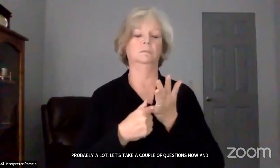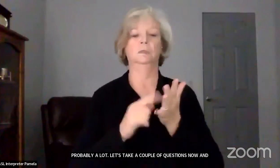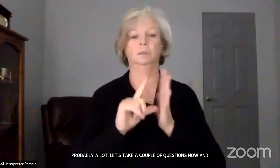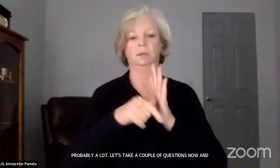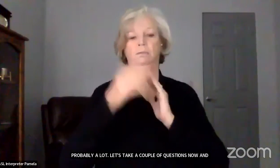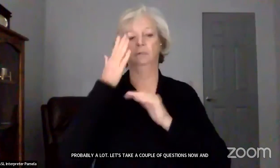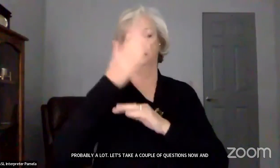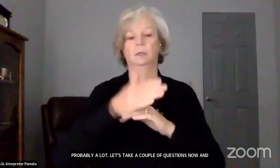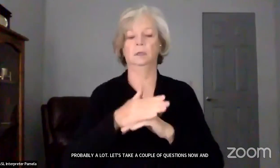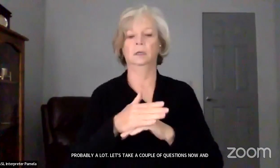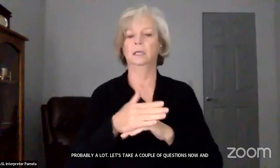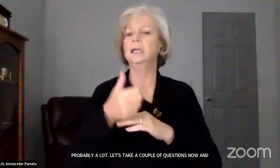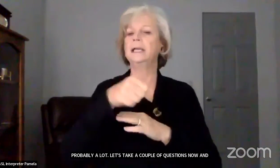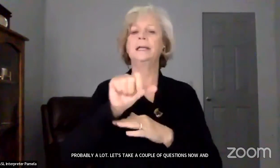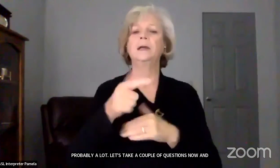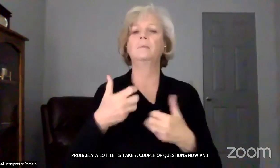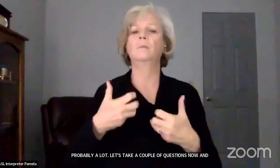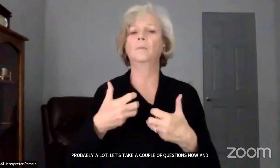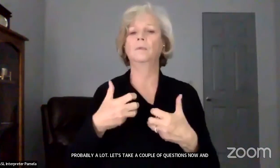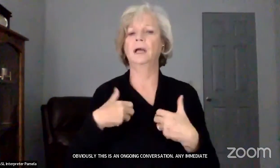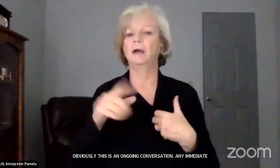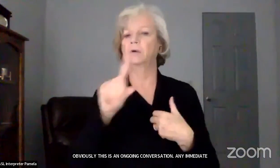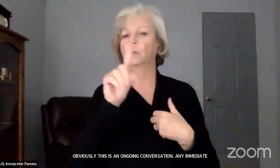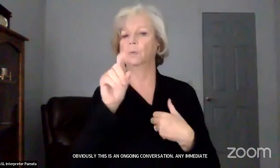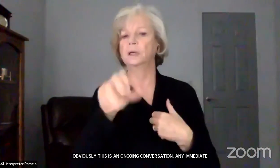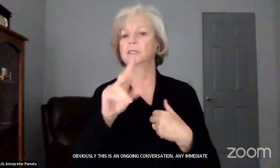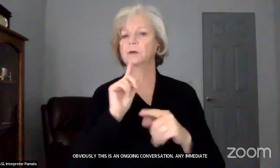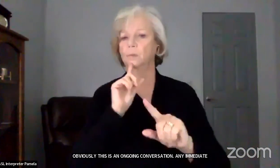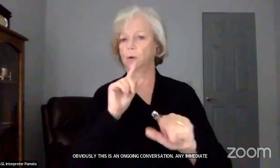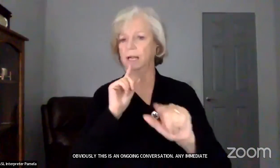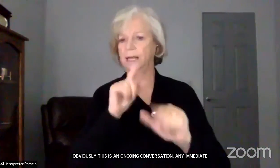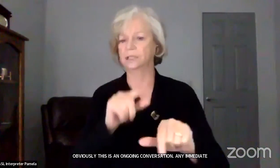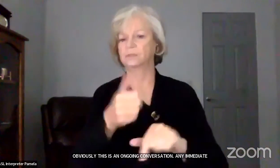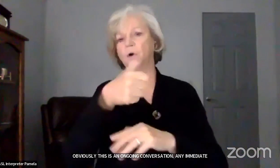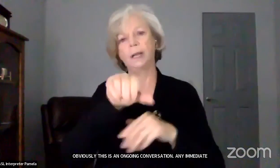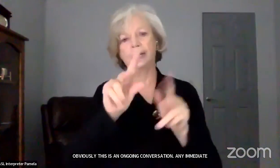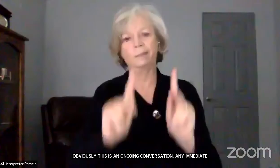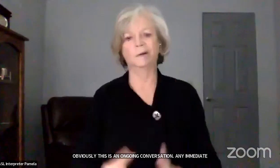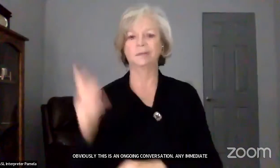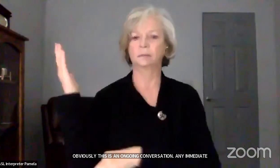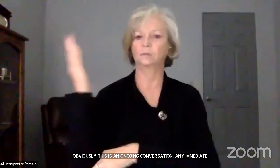questions or comments for Lori or for Anika?